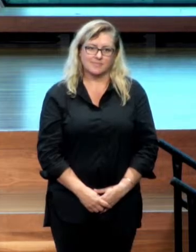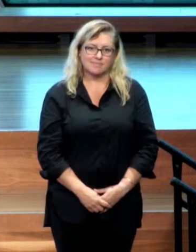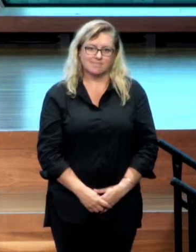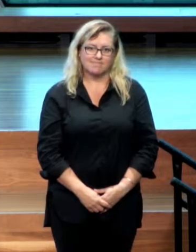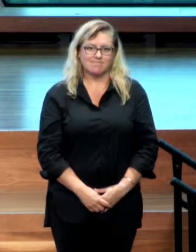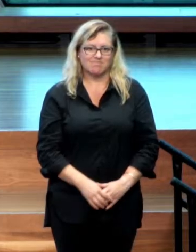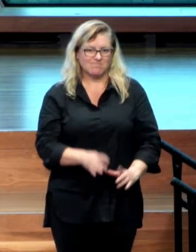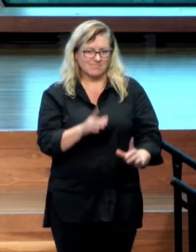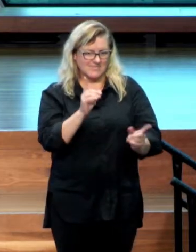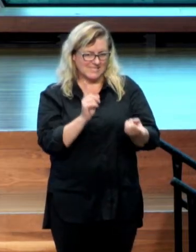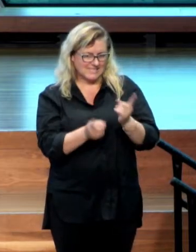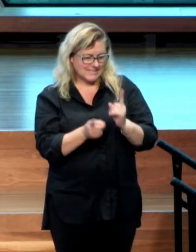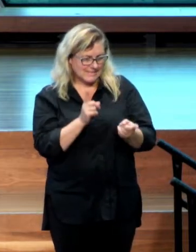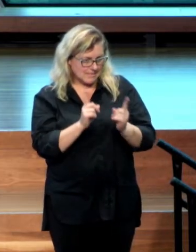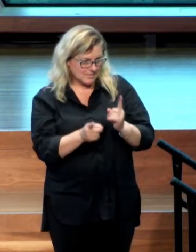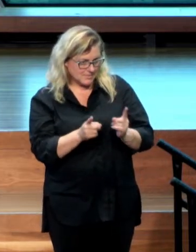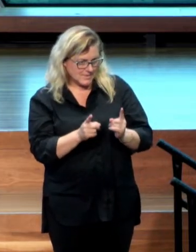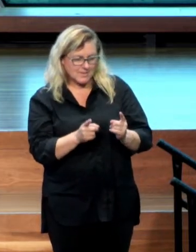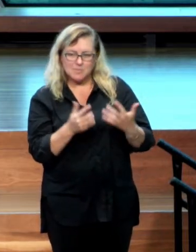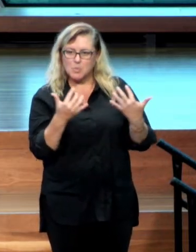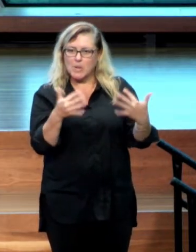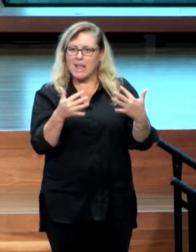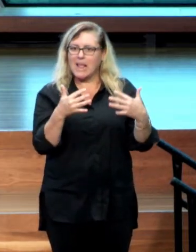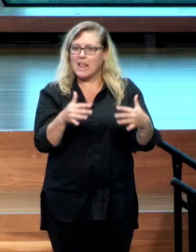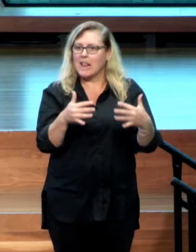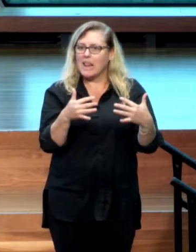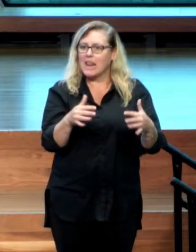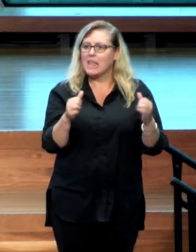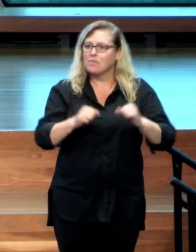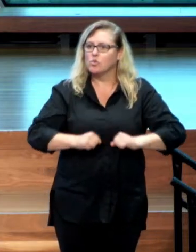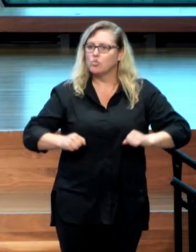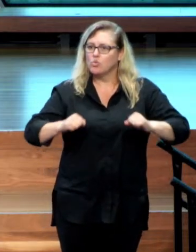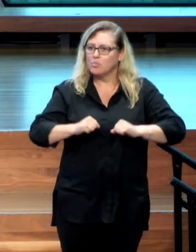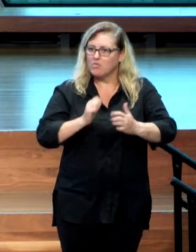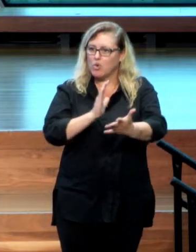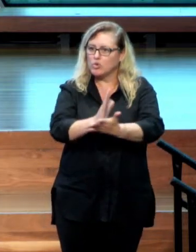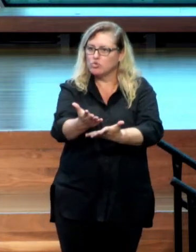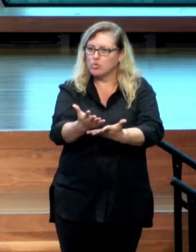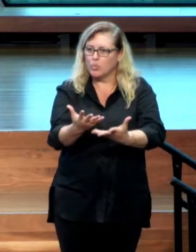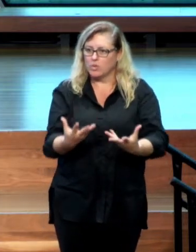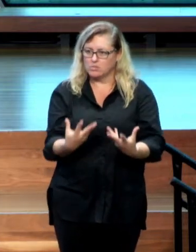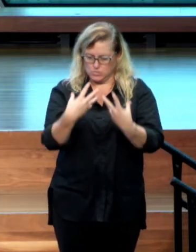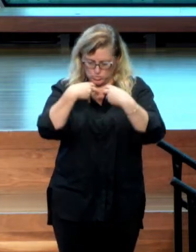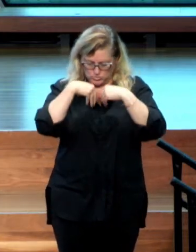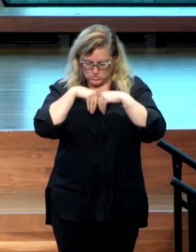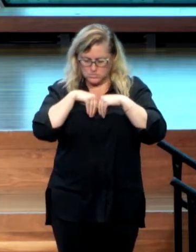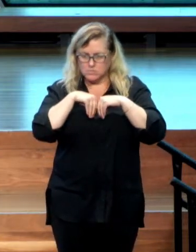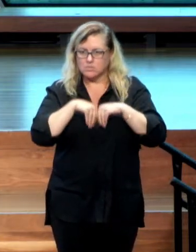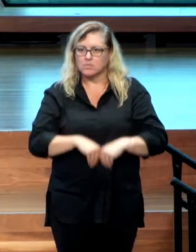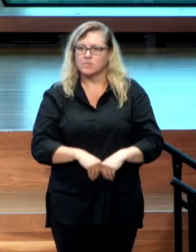Sometimes it's good to leave room for truth to just, sink in. Thank you. Congratulations.